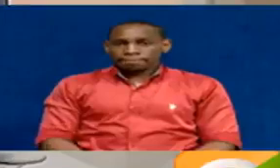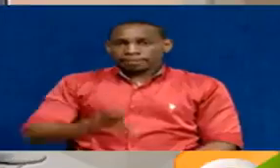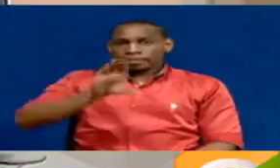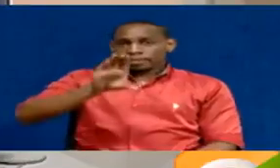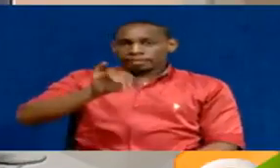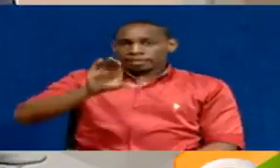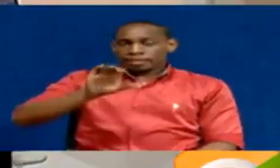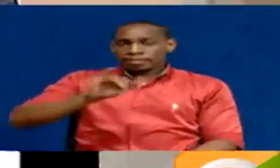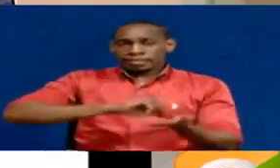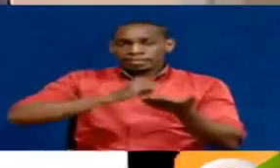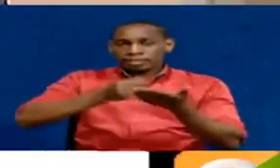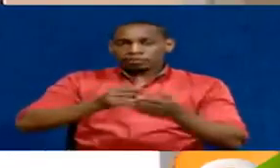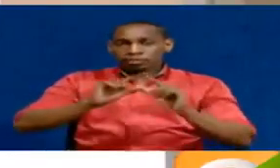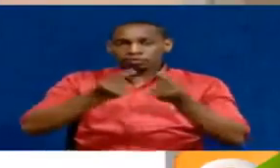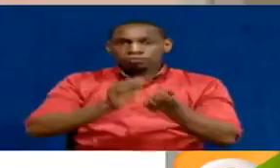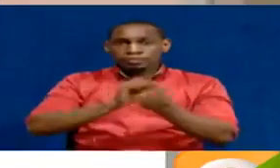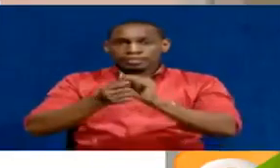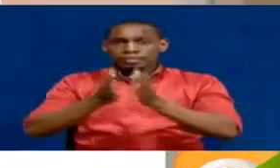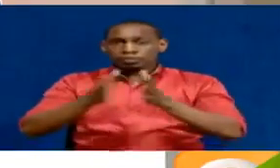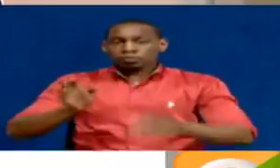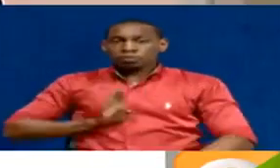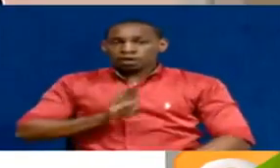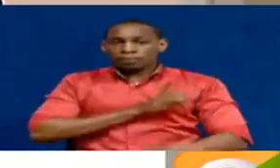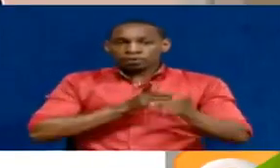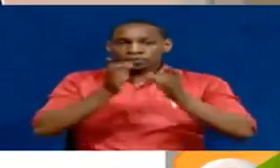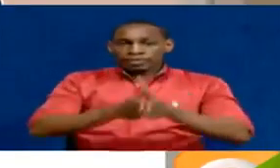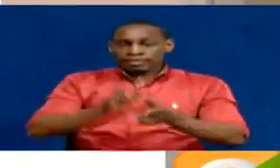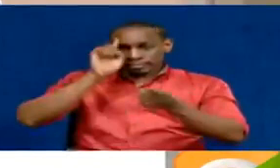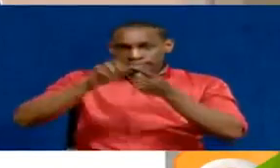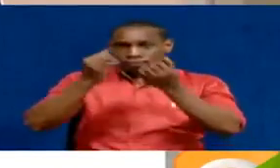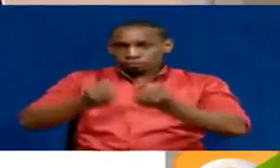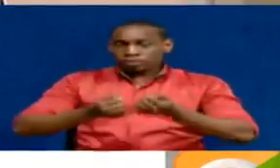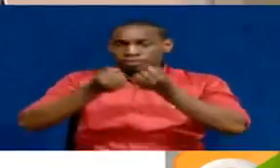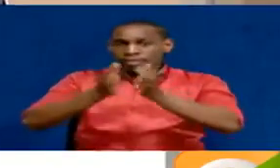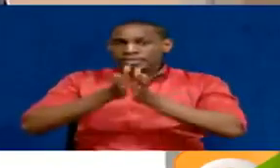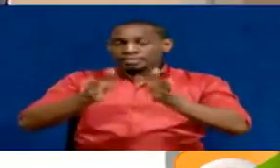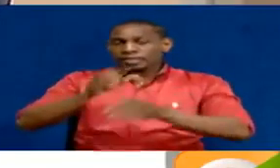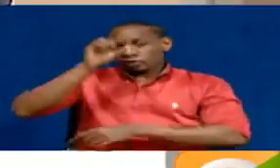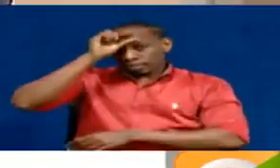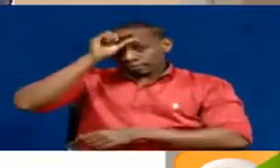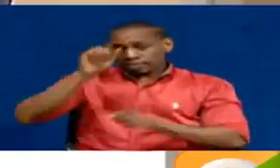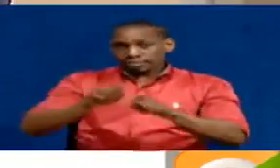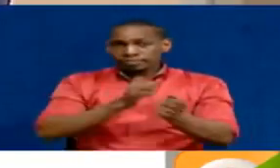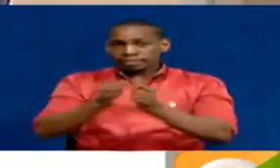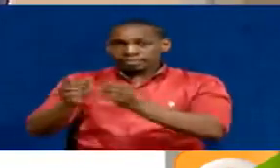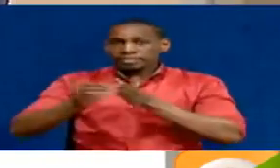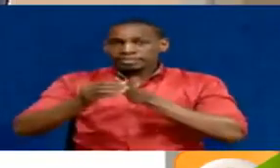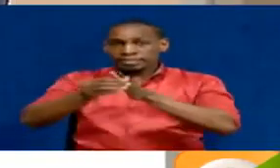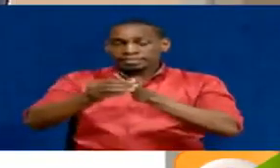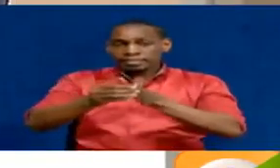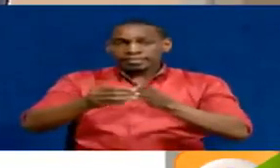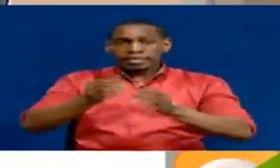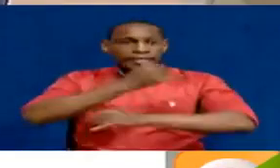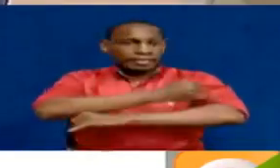CIC Insurance Group has made key changes to its board of directors intended to strengthen the overall governance and strategic leadership of